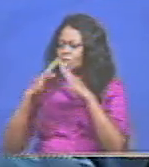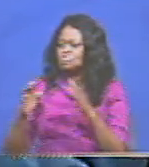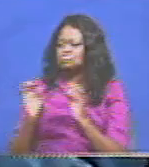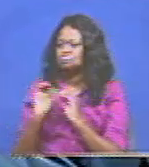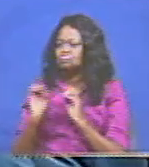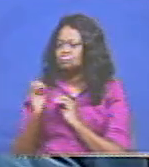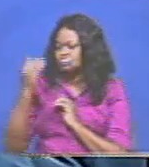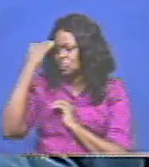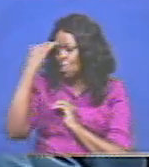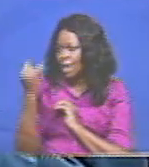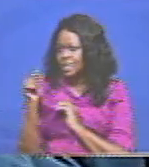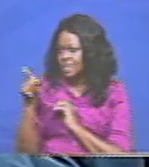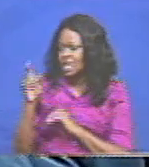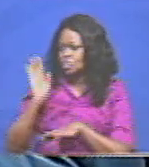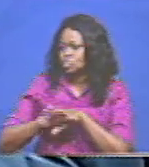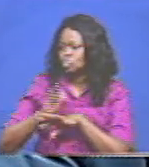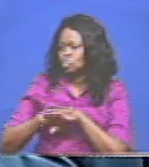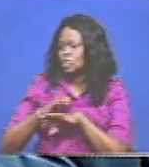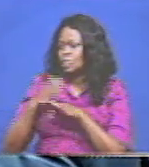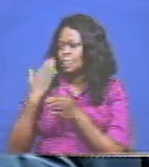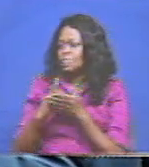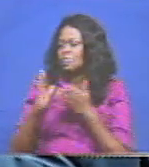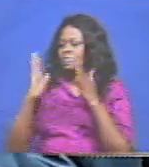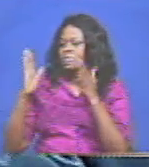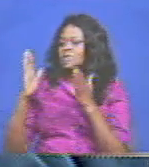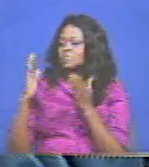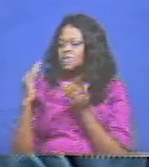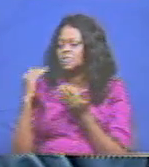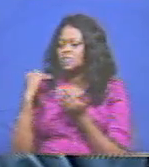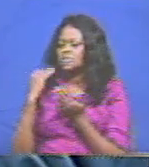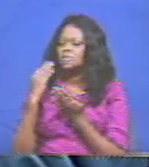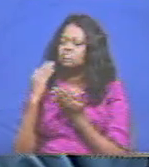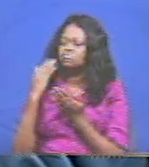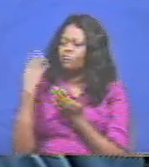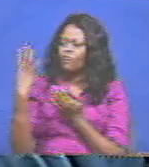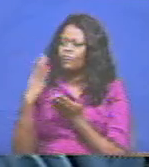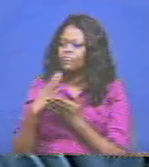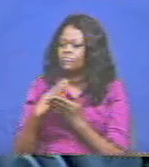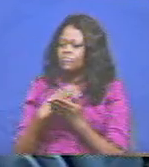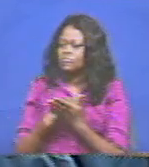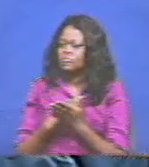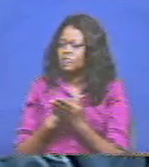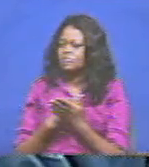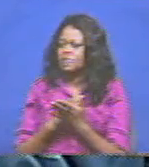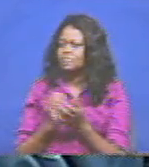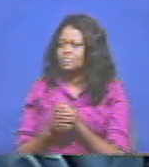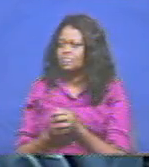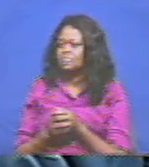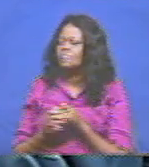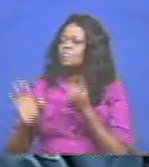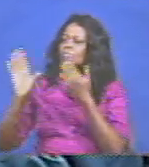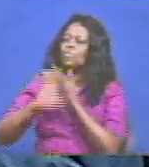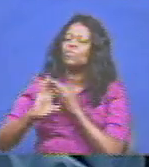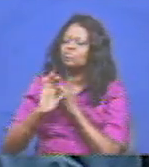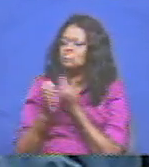also a good part of the Big Four. Yes. But this country, it is, well, the president knows